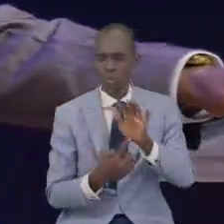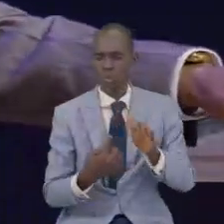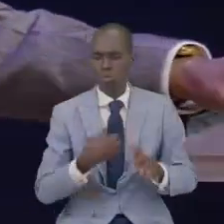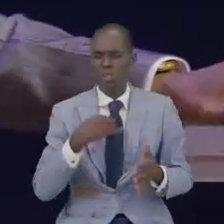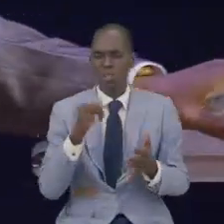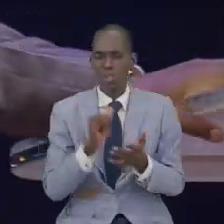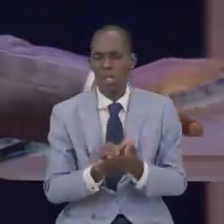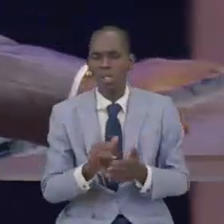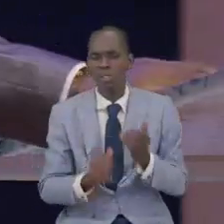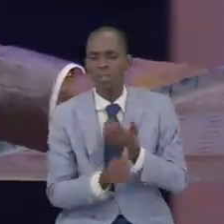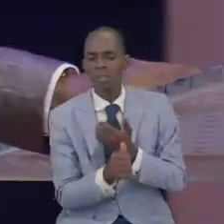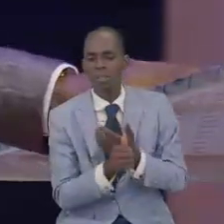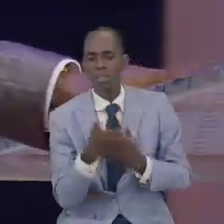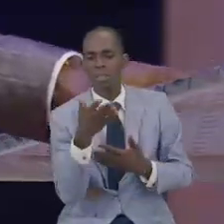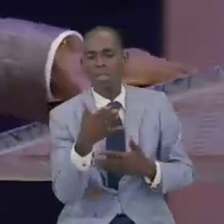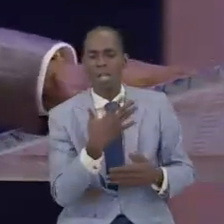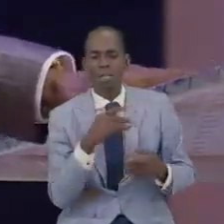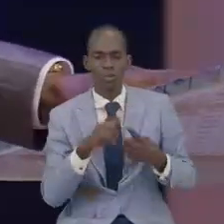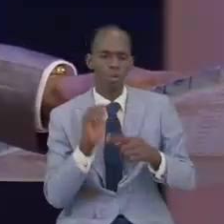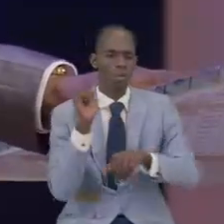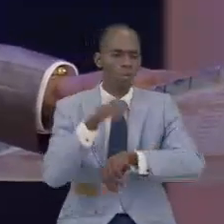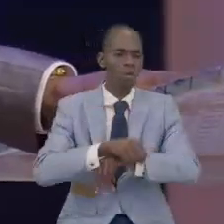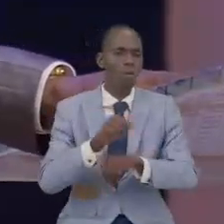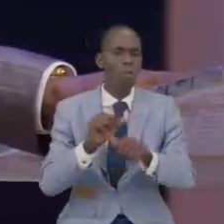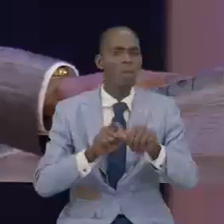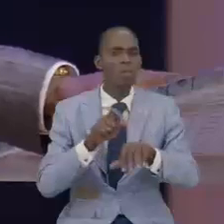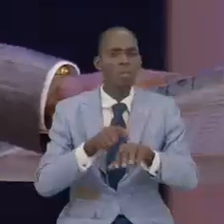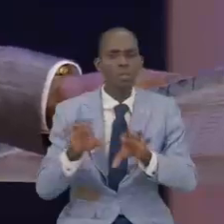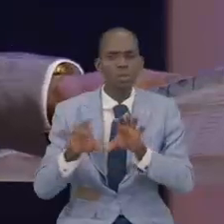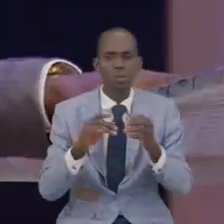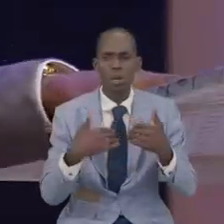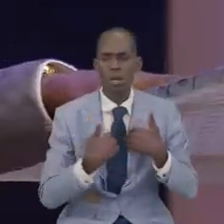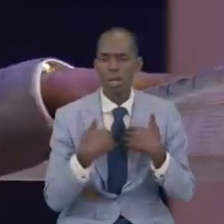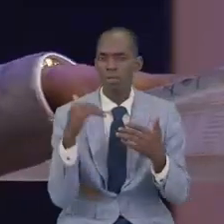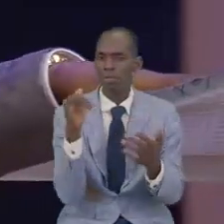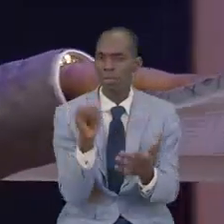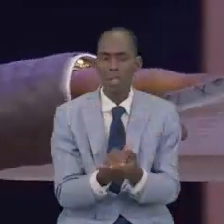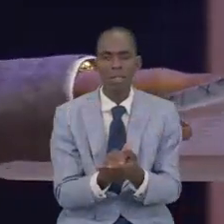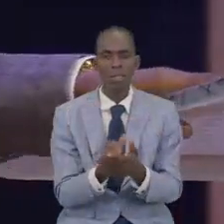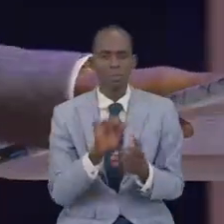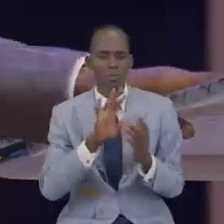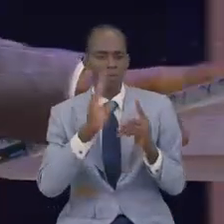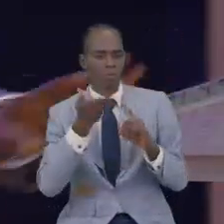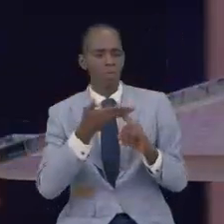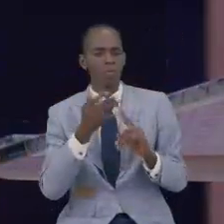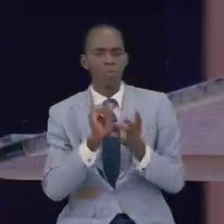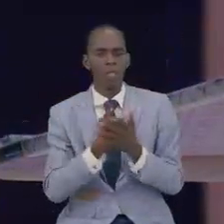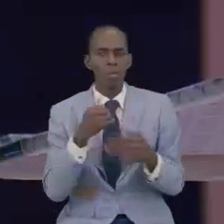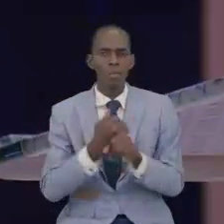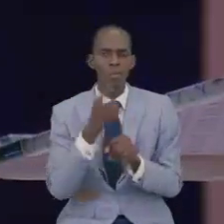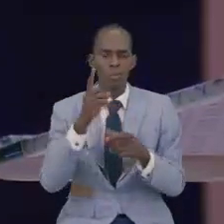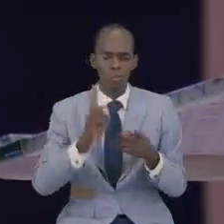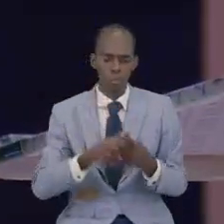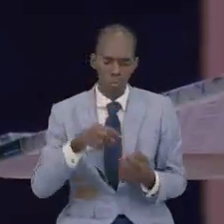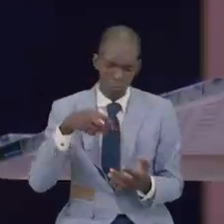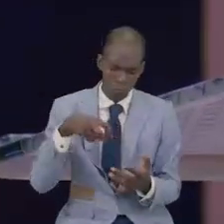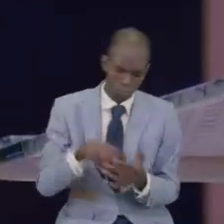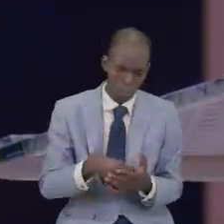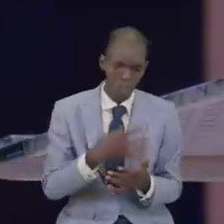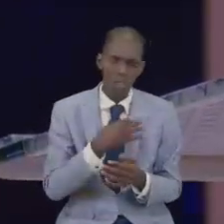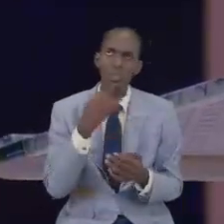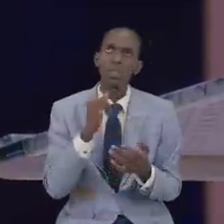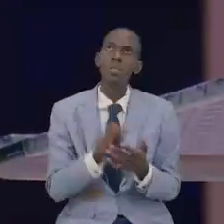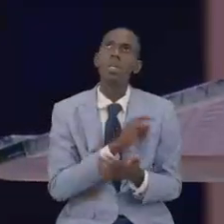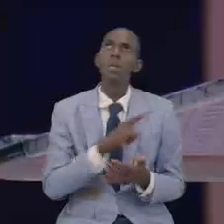be able to overcome every time. Have you had that conviction that drove you to your knees and to say, I am saved,